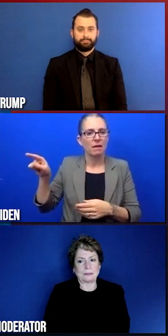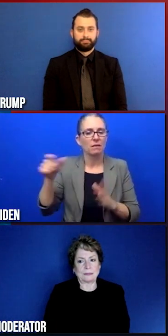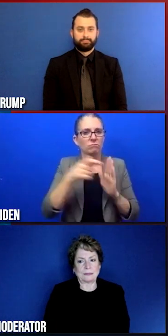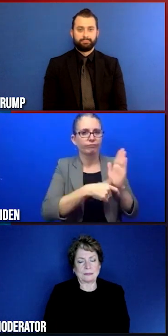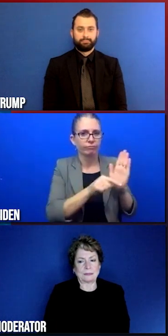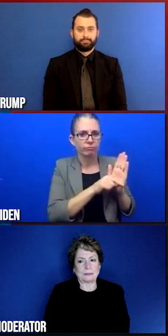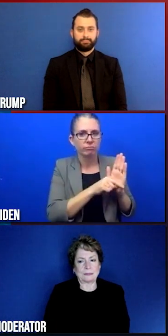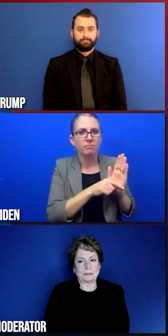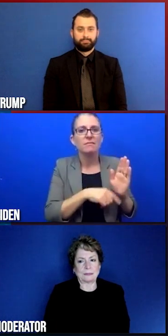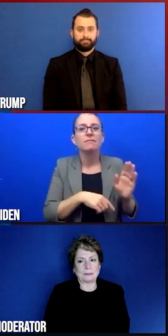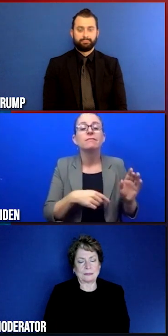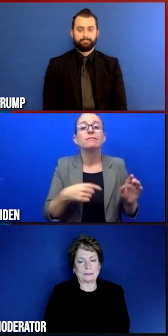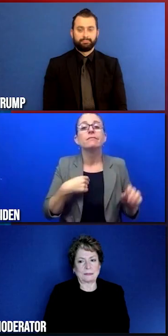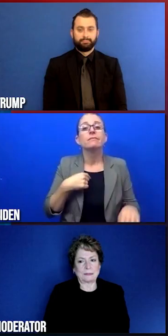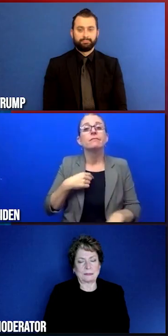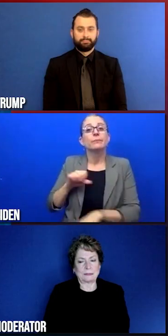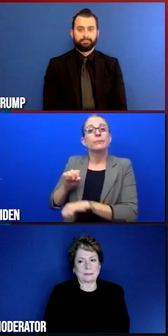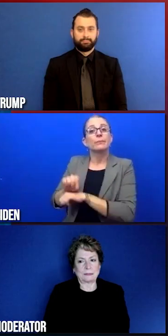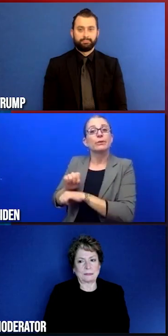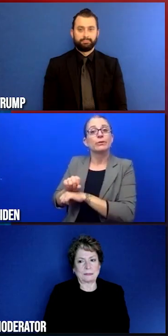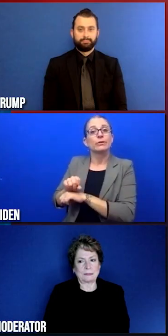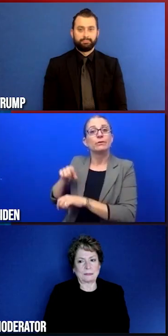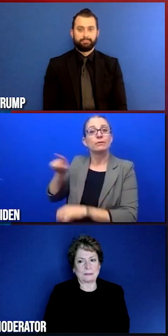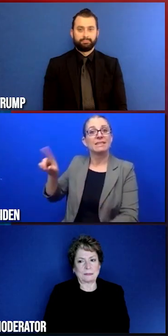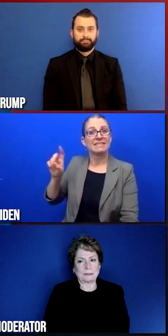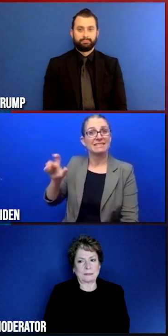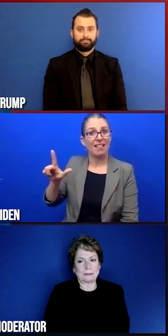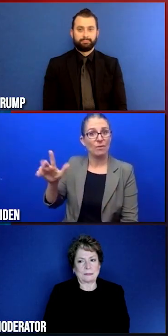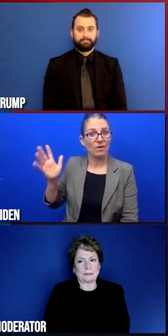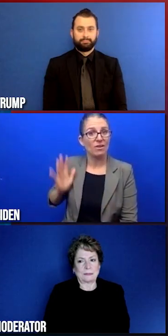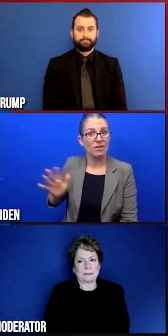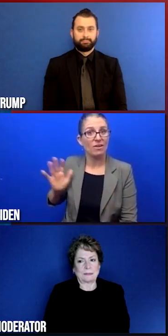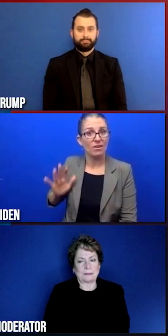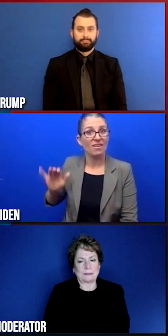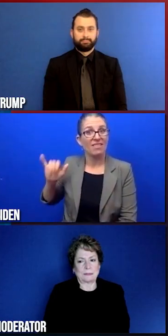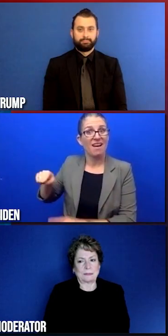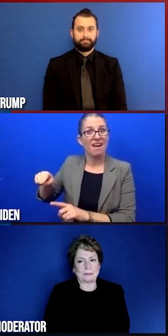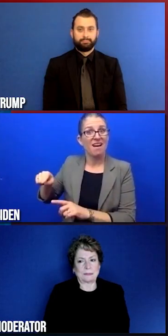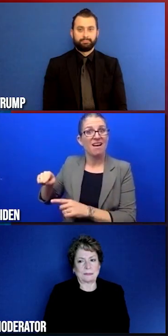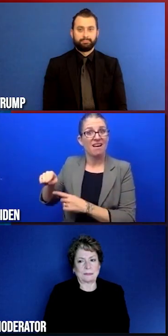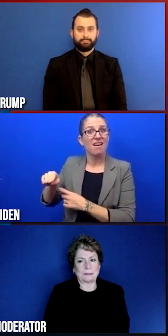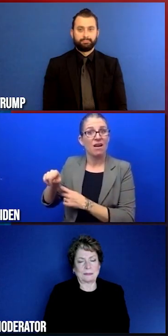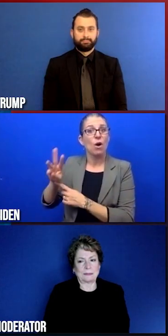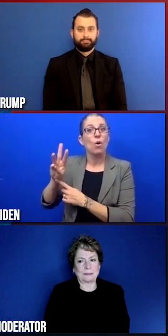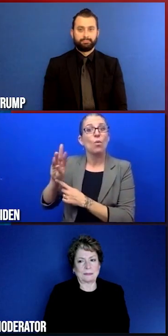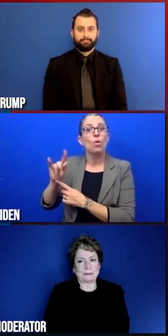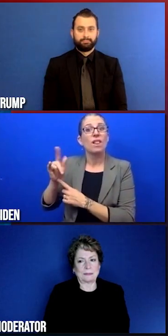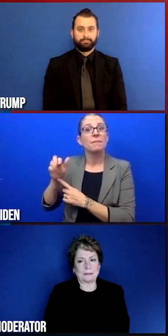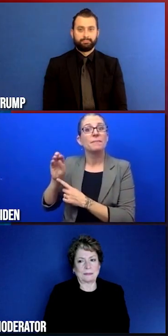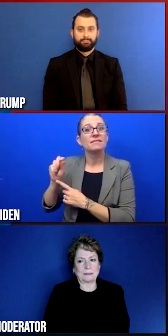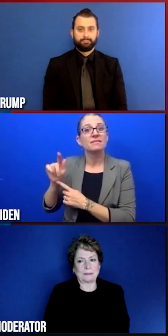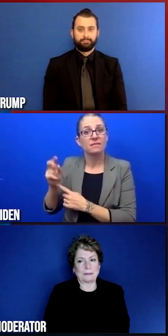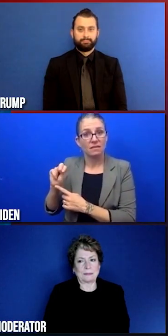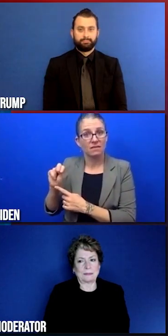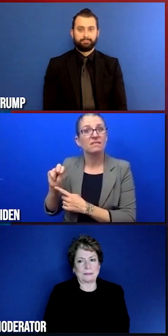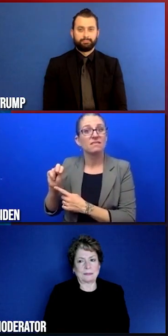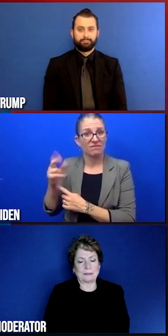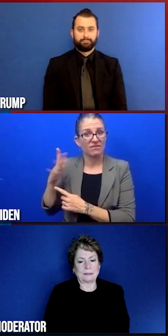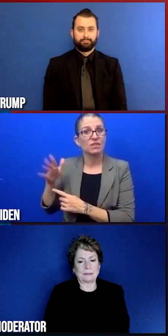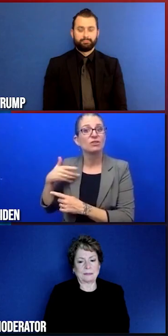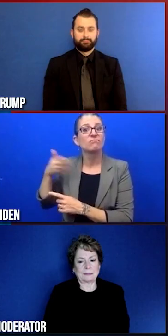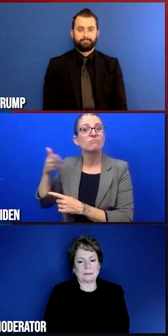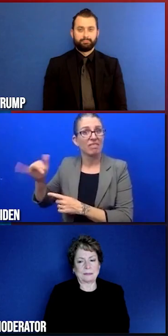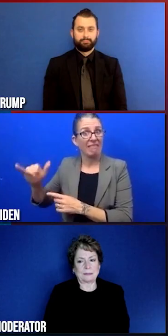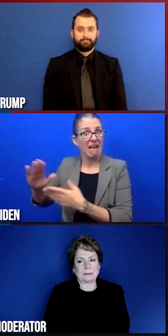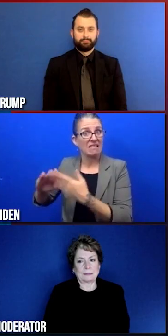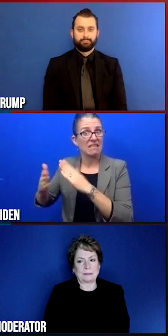African American, was to learn more about what was going on. I never had to tell my daughter, if she's pulled over,